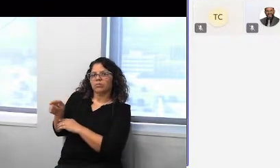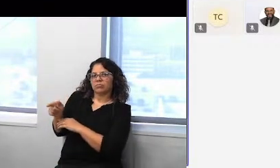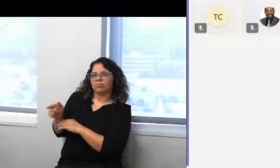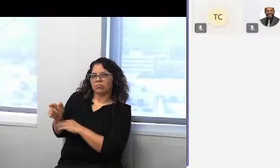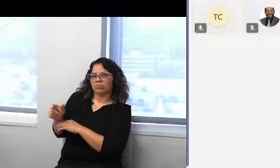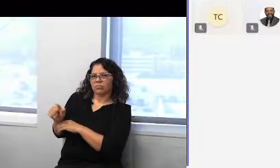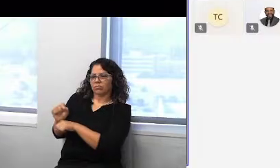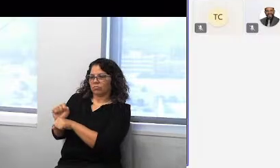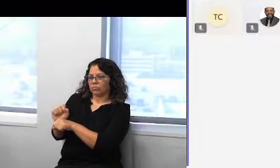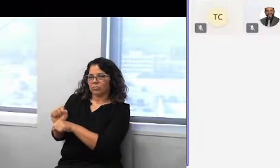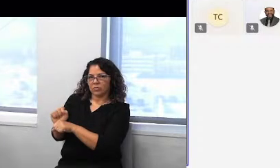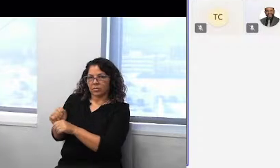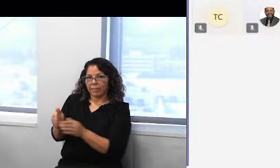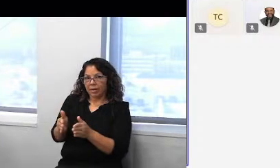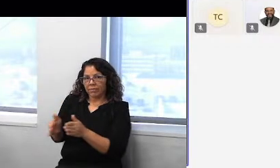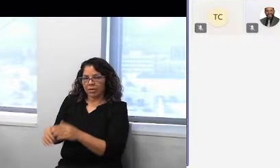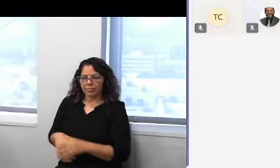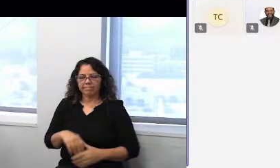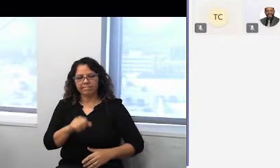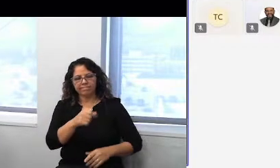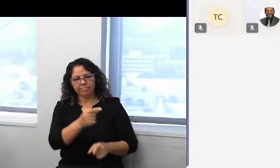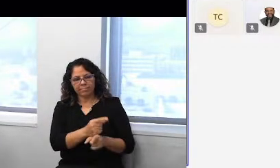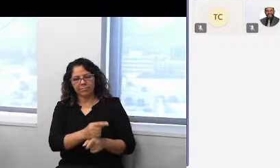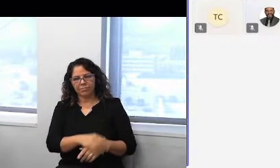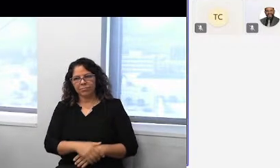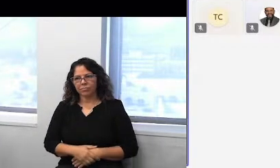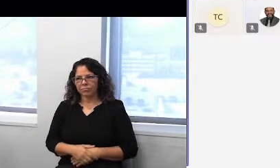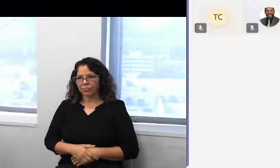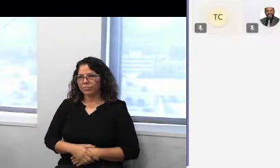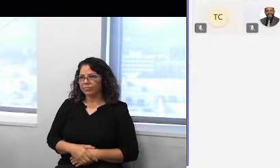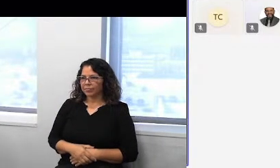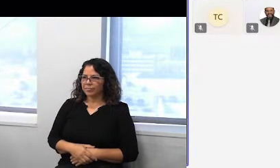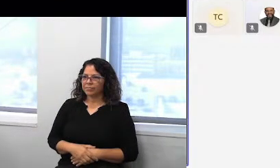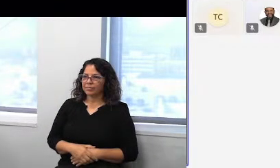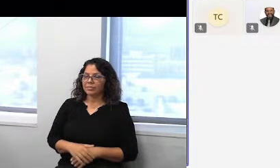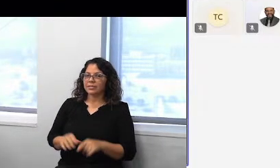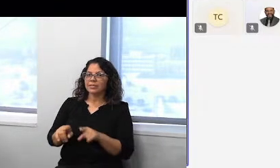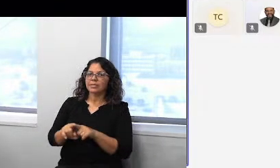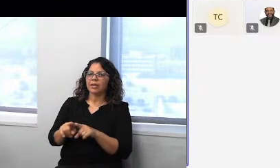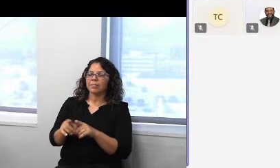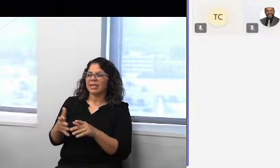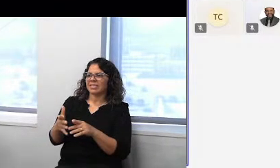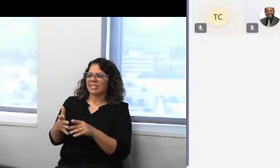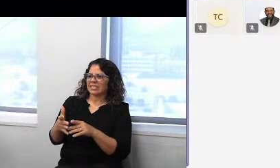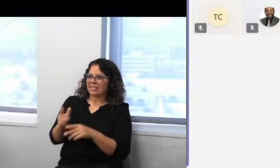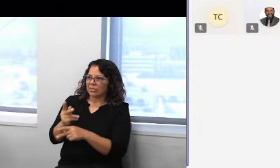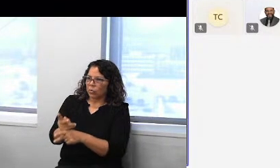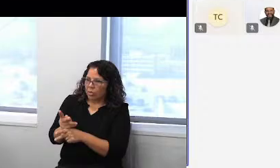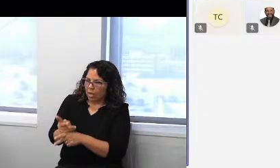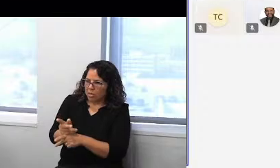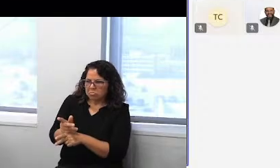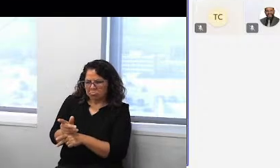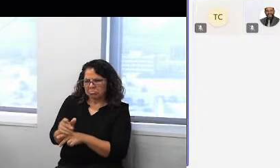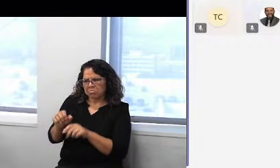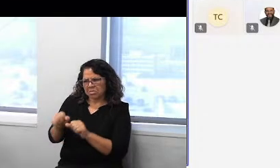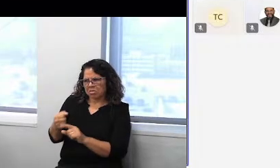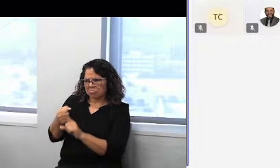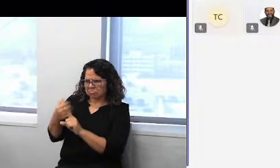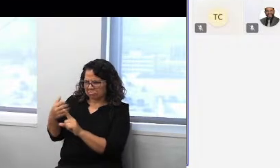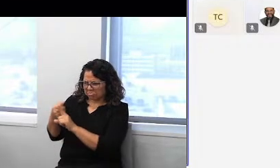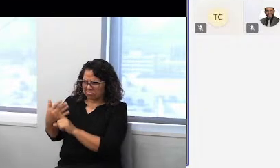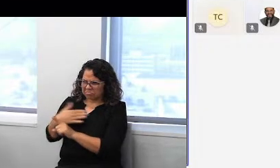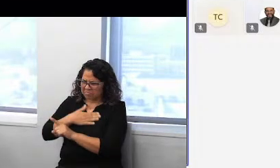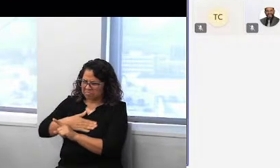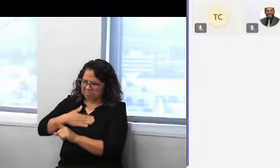That is correct. And you talked about guardrails. Can you expound on that? You're being limited somehow from doing No, when I